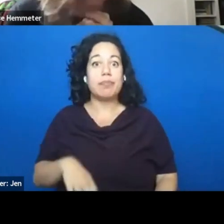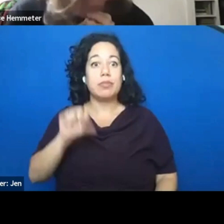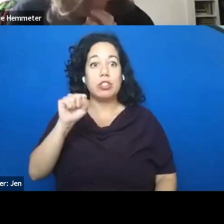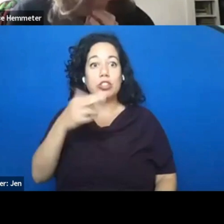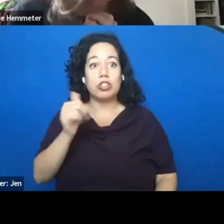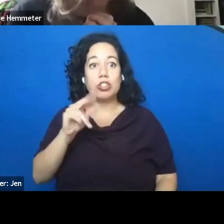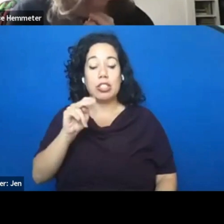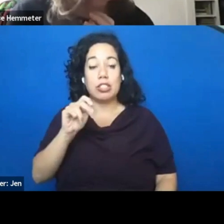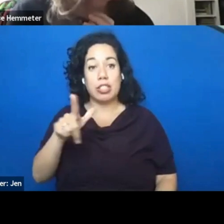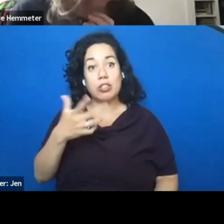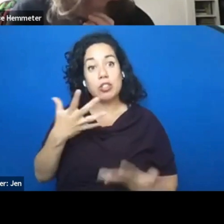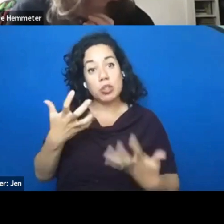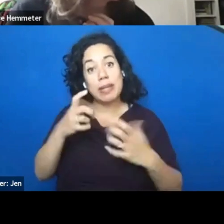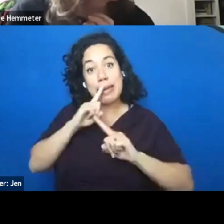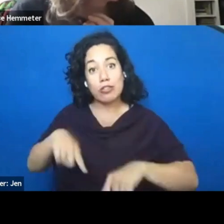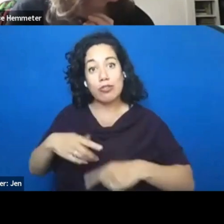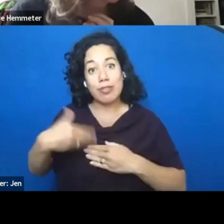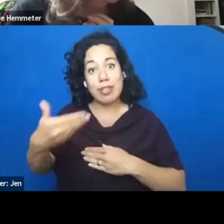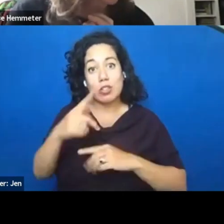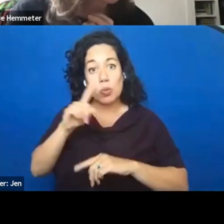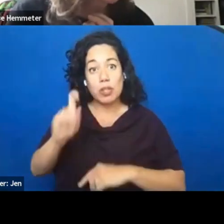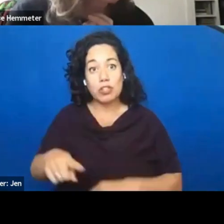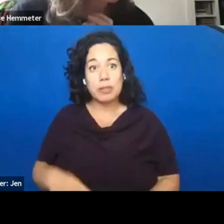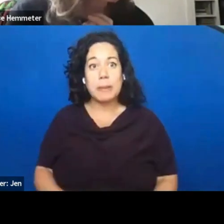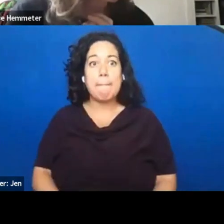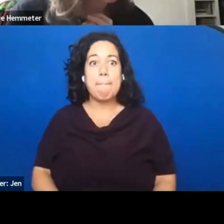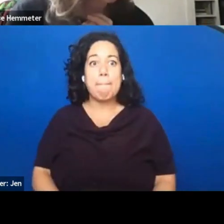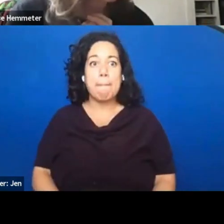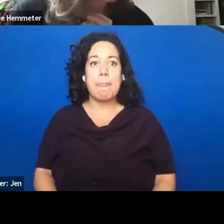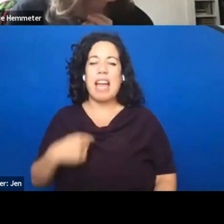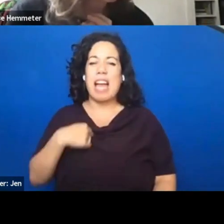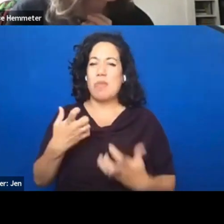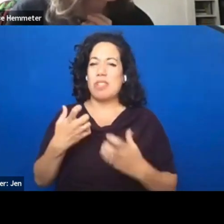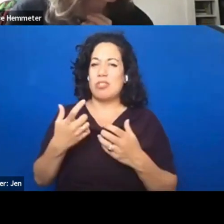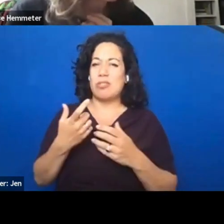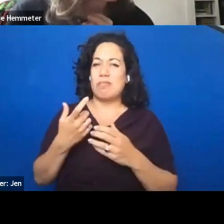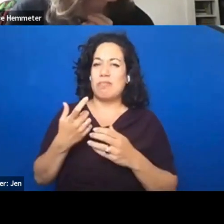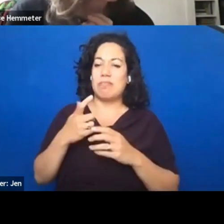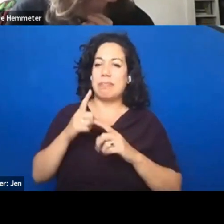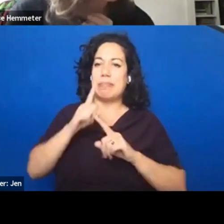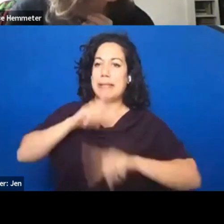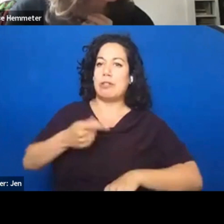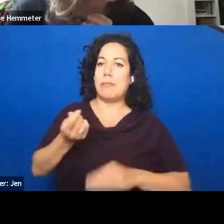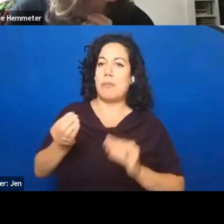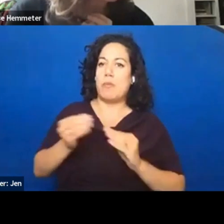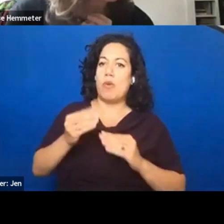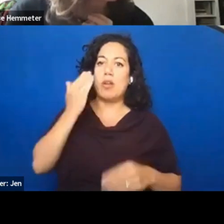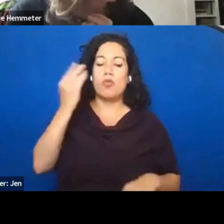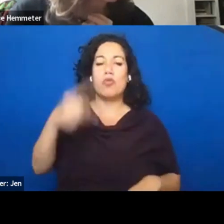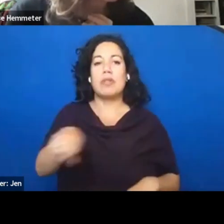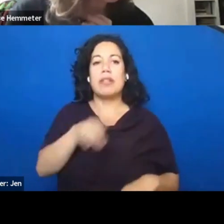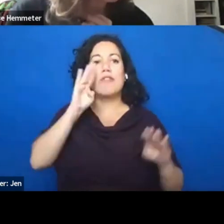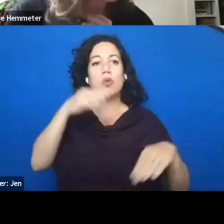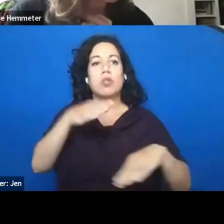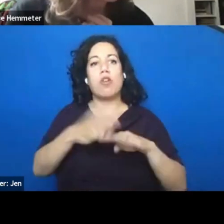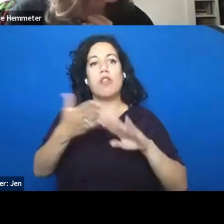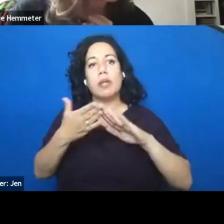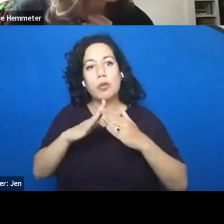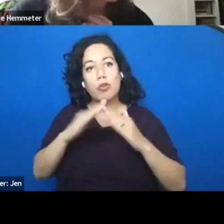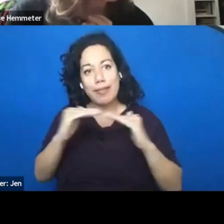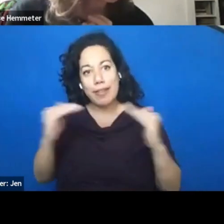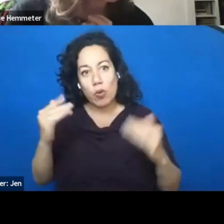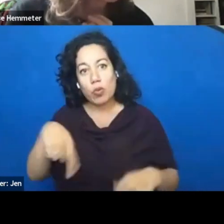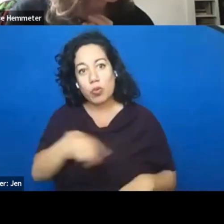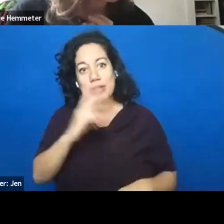question? Yeah, I want to just drill down a little bit. I know you all kind of focused on the community level and what you're generally seeing